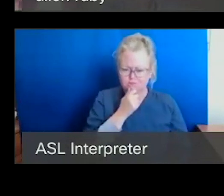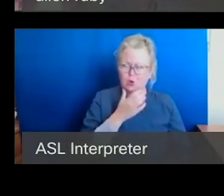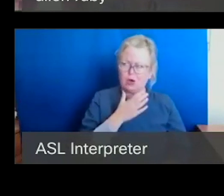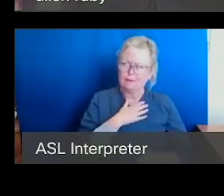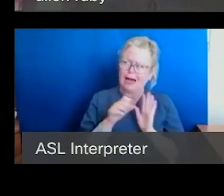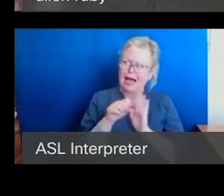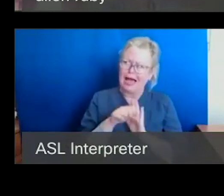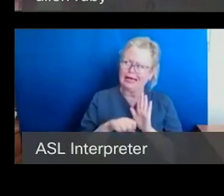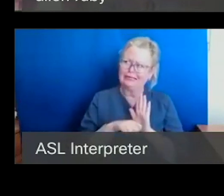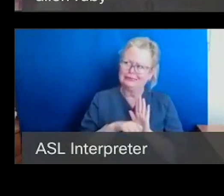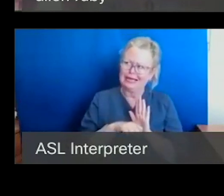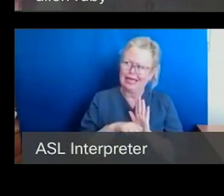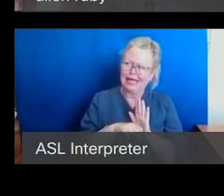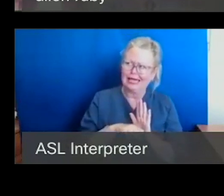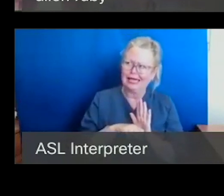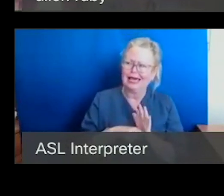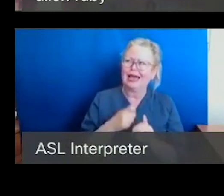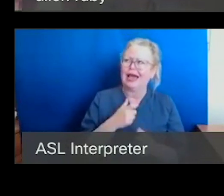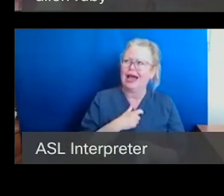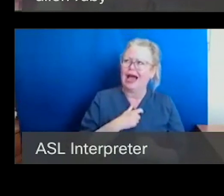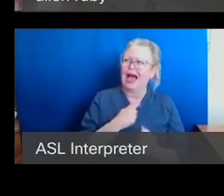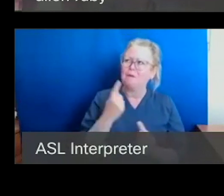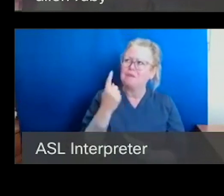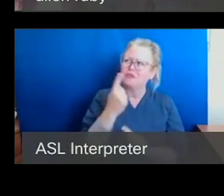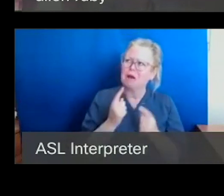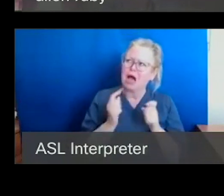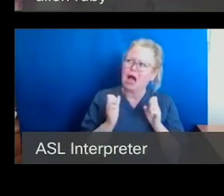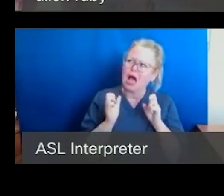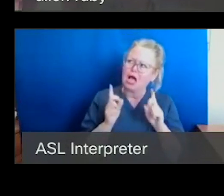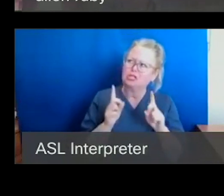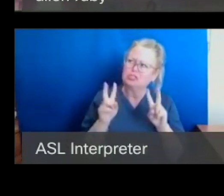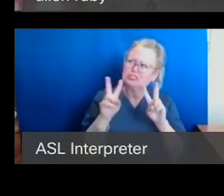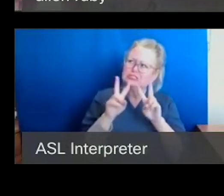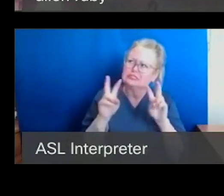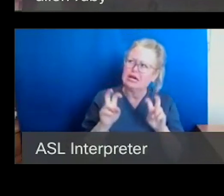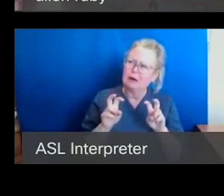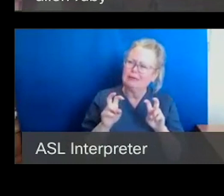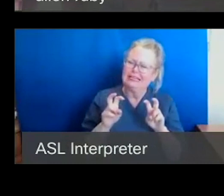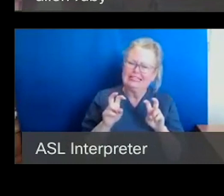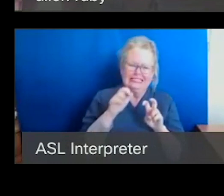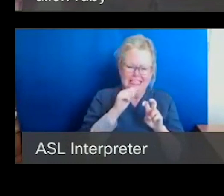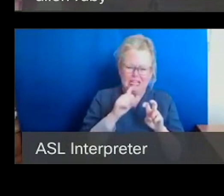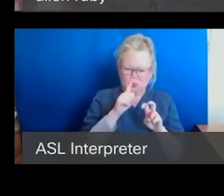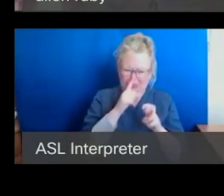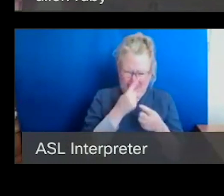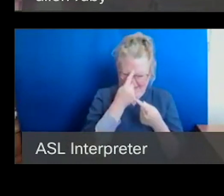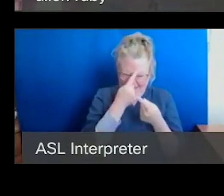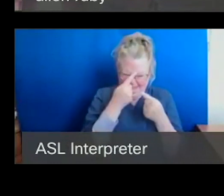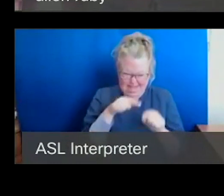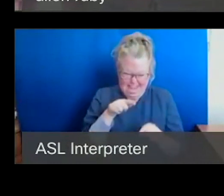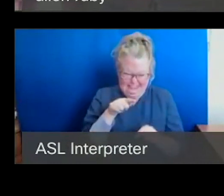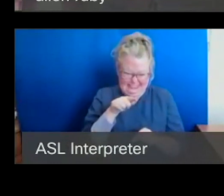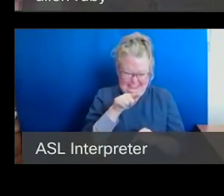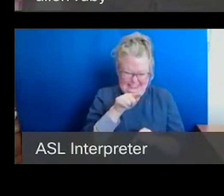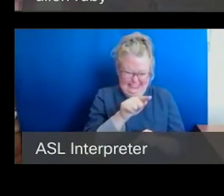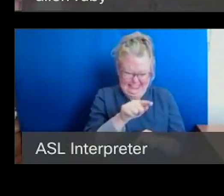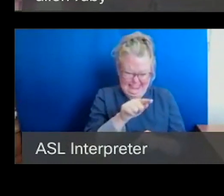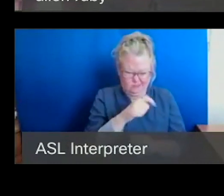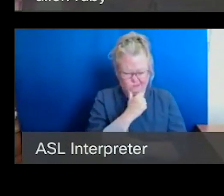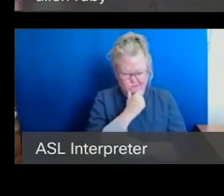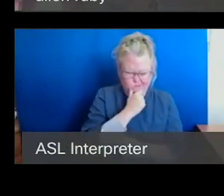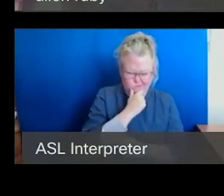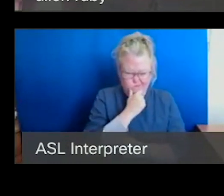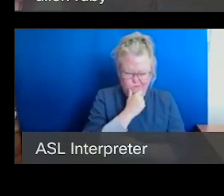state I want to work with, I want to look at an education issue that's outside the purview of this authority. In many